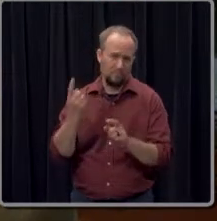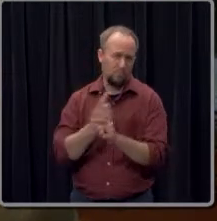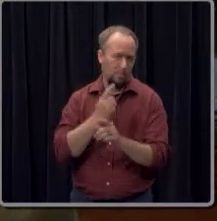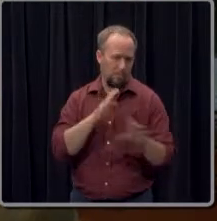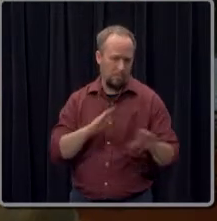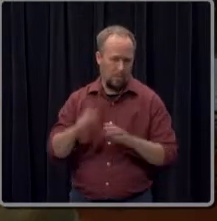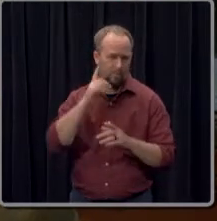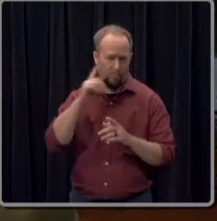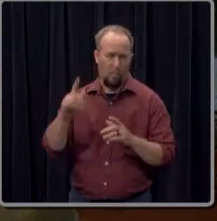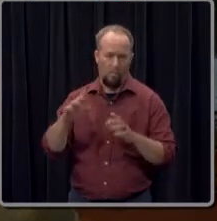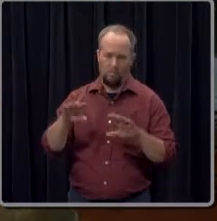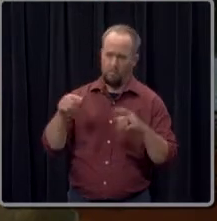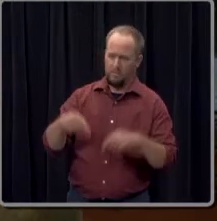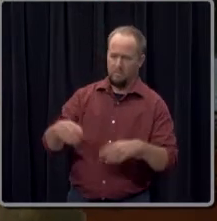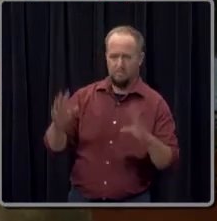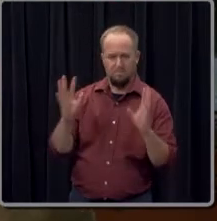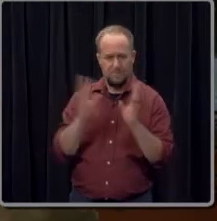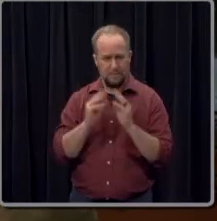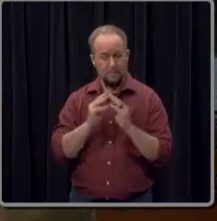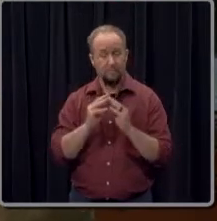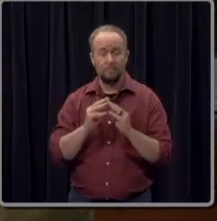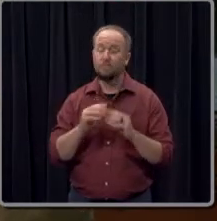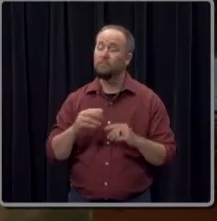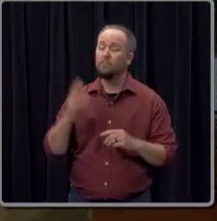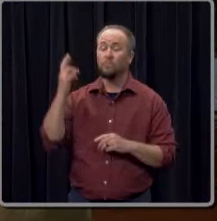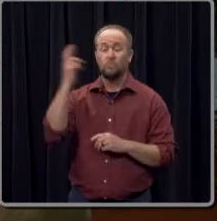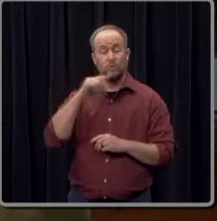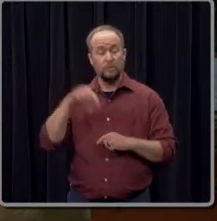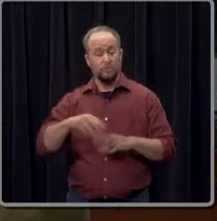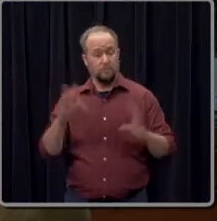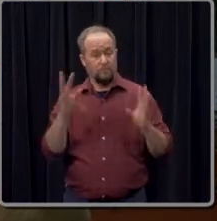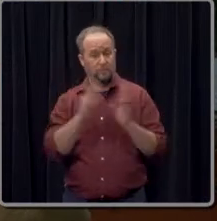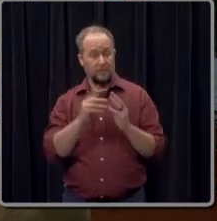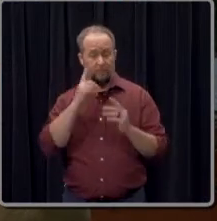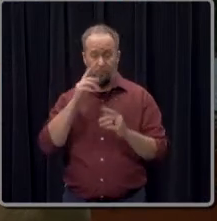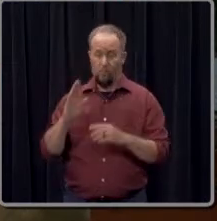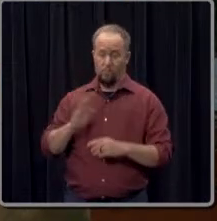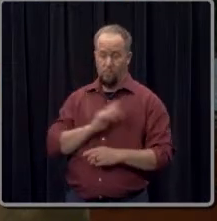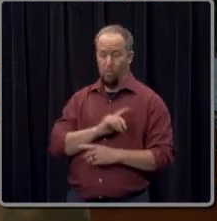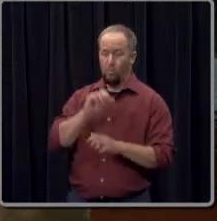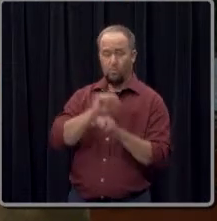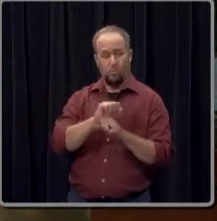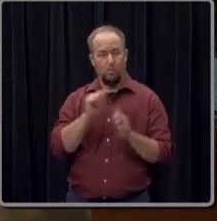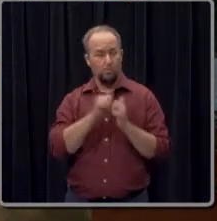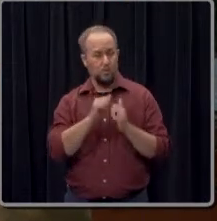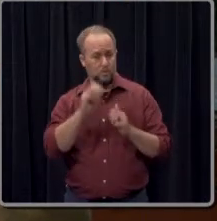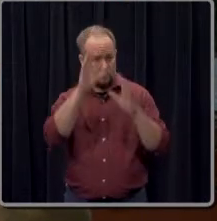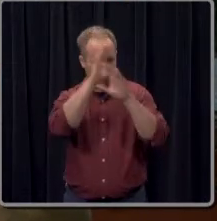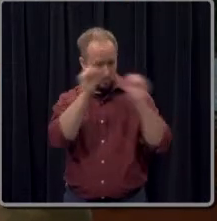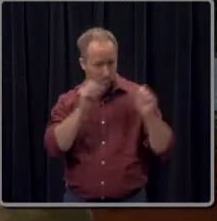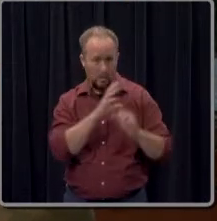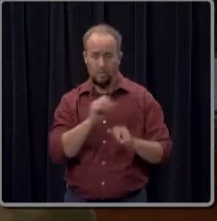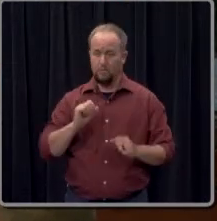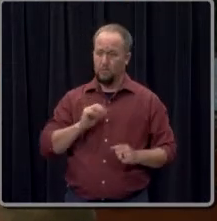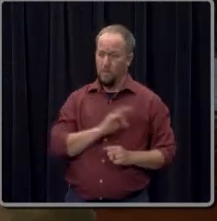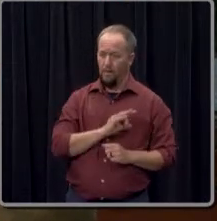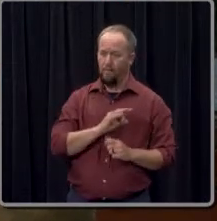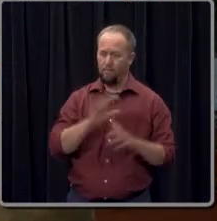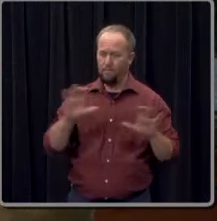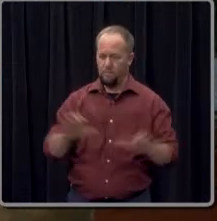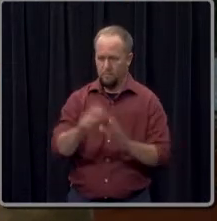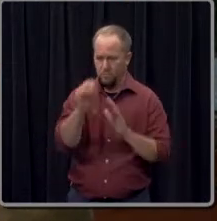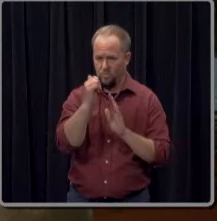meeting. This meeting is designated for the board to work with the superintendent and staff to conduct the work as outlined in the